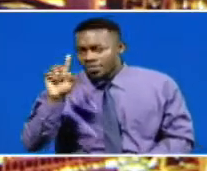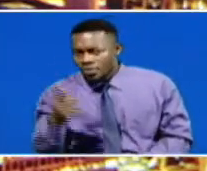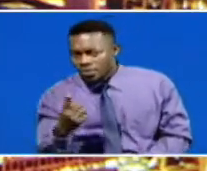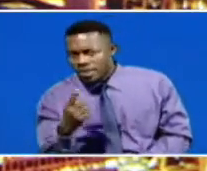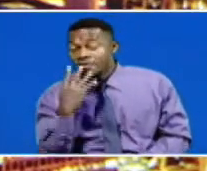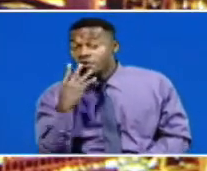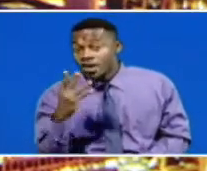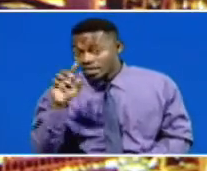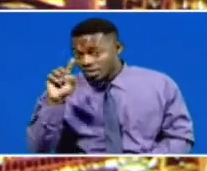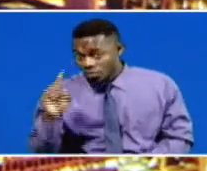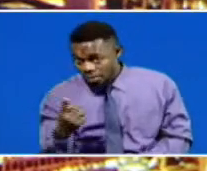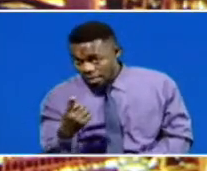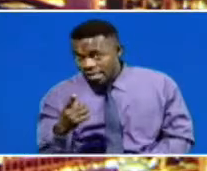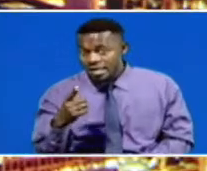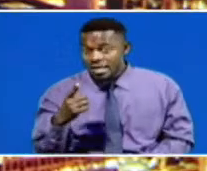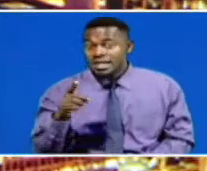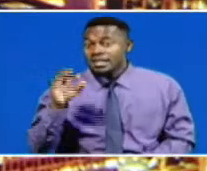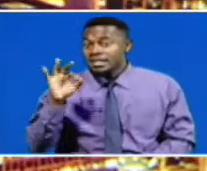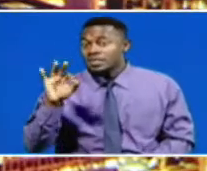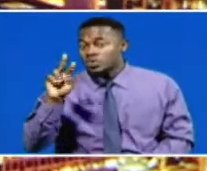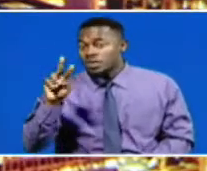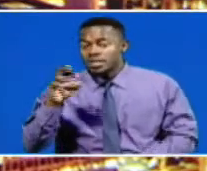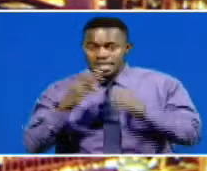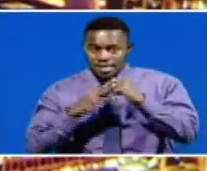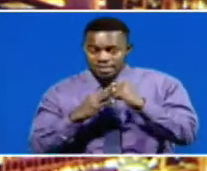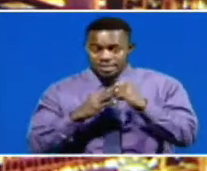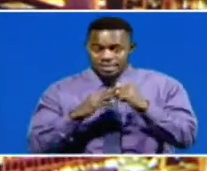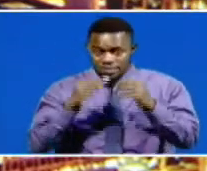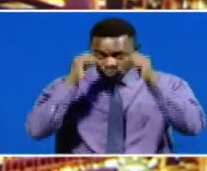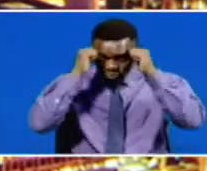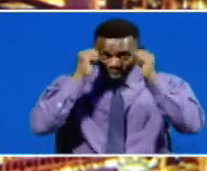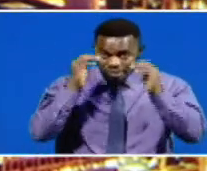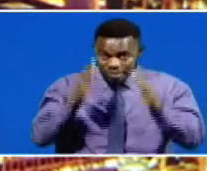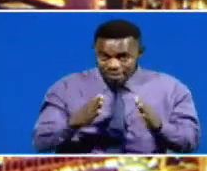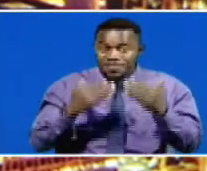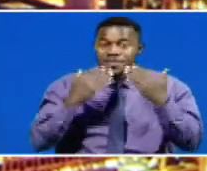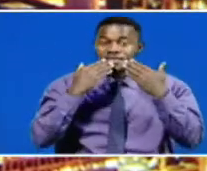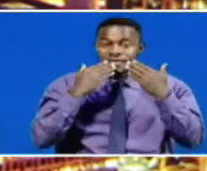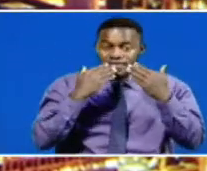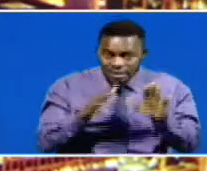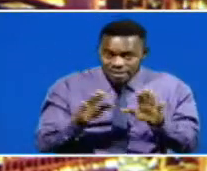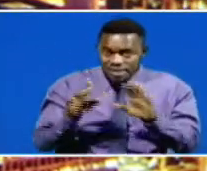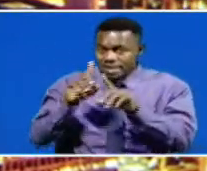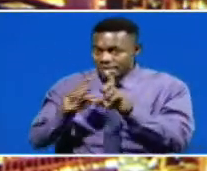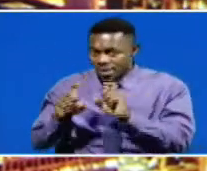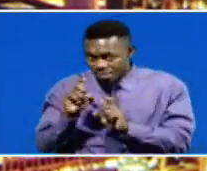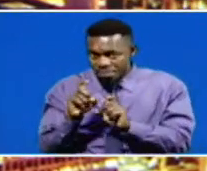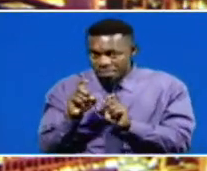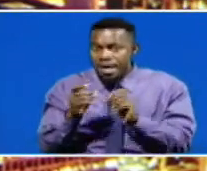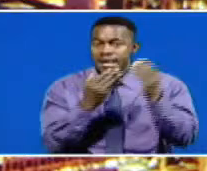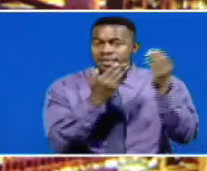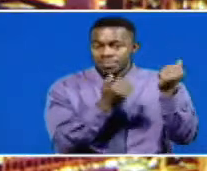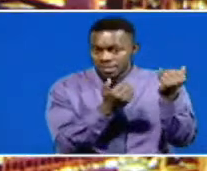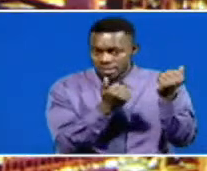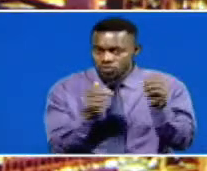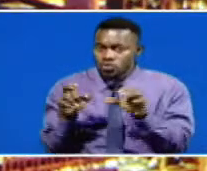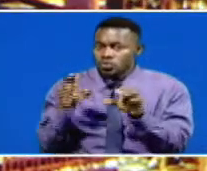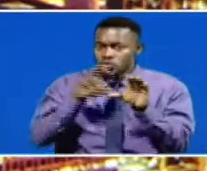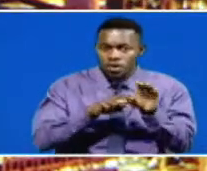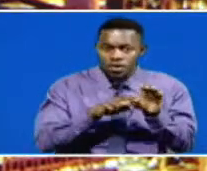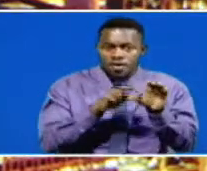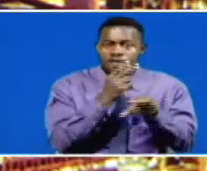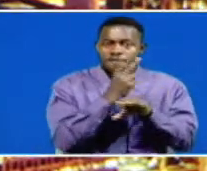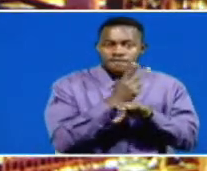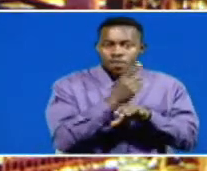1,400,329 candidates who sought KCPE have been placed in various schools and are expected to join Form 1 on